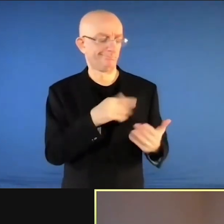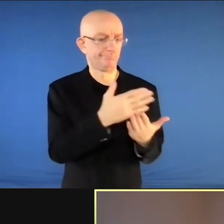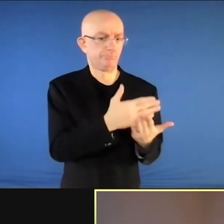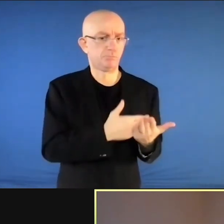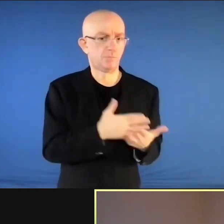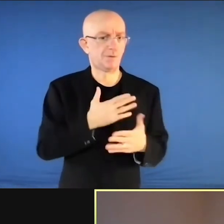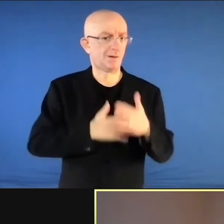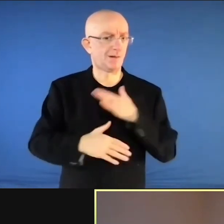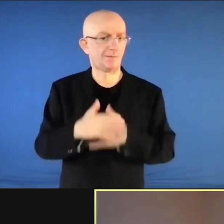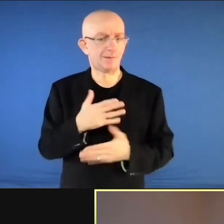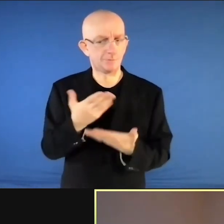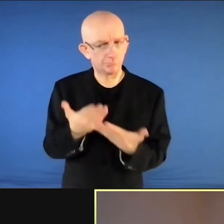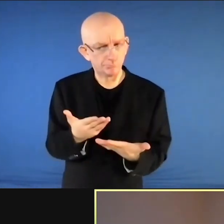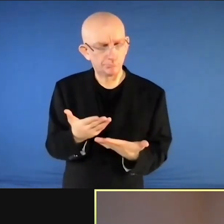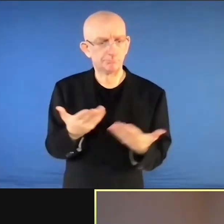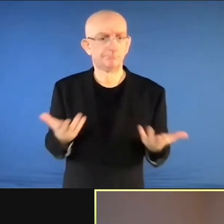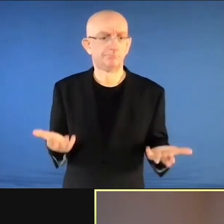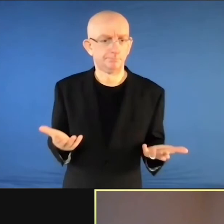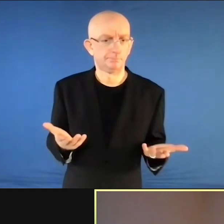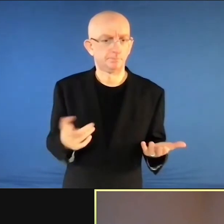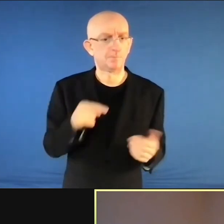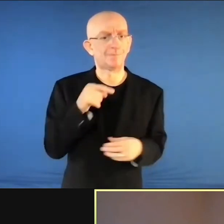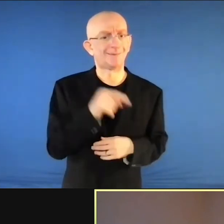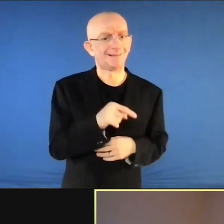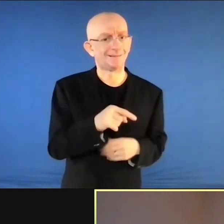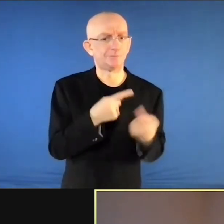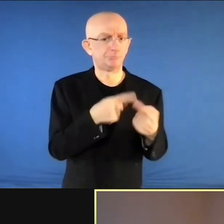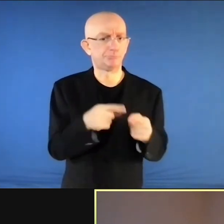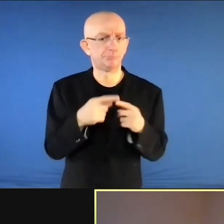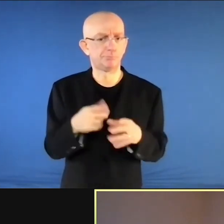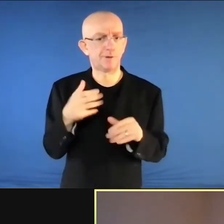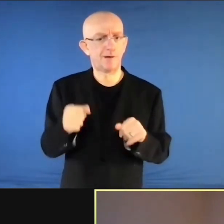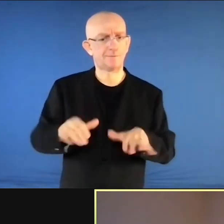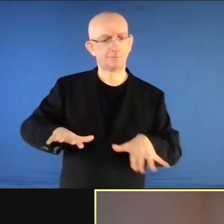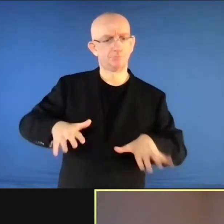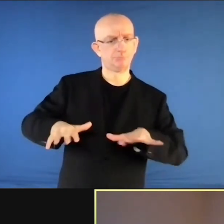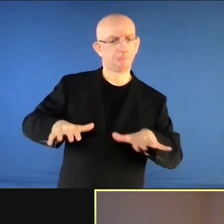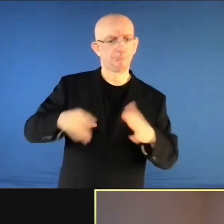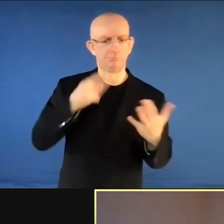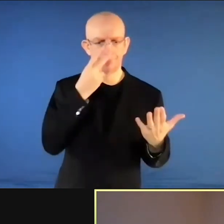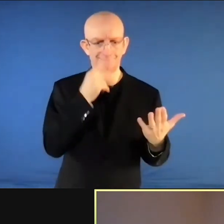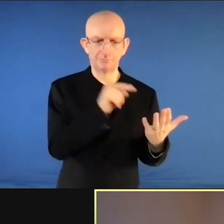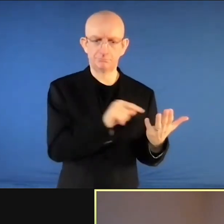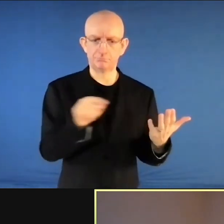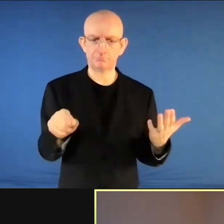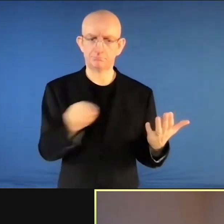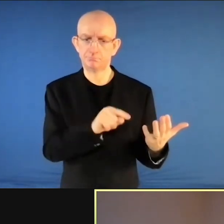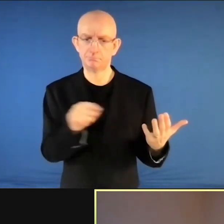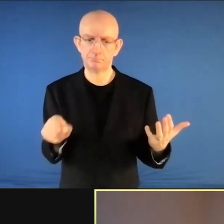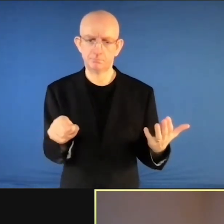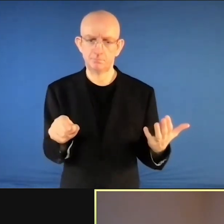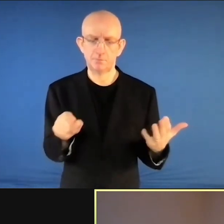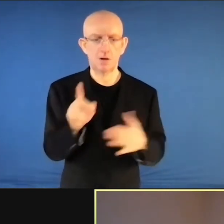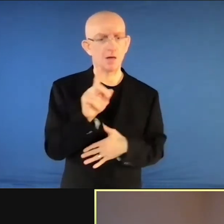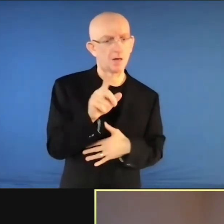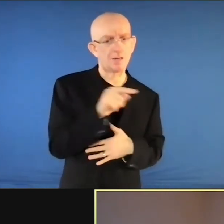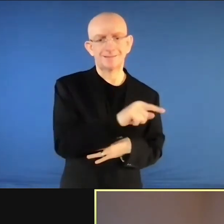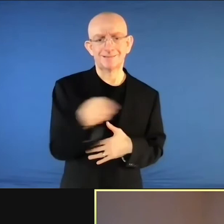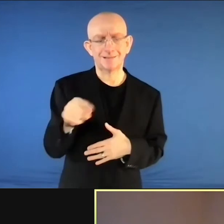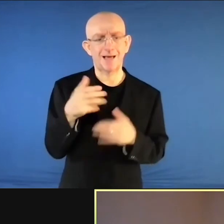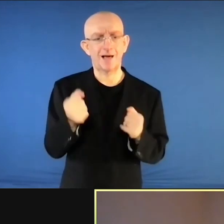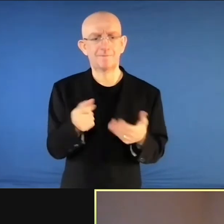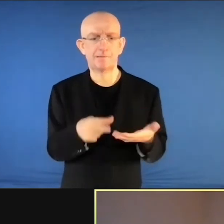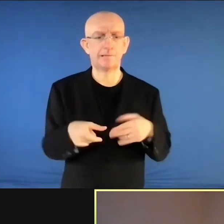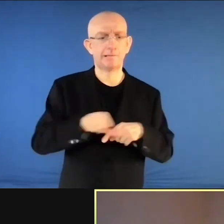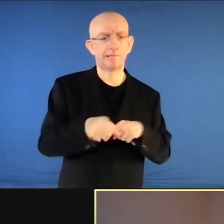technical embedded aspects to be considered. We were talking previously about GBV. Now,